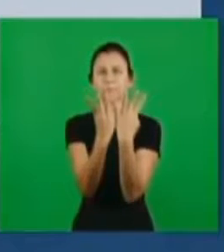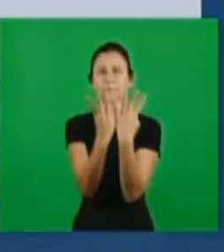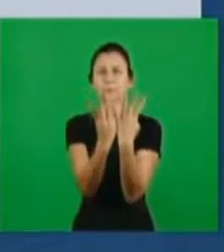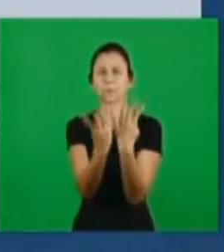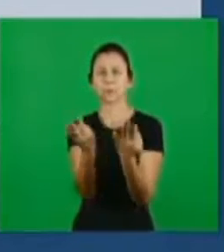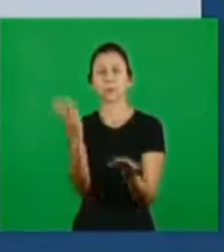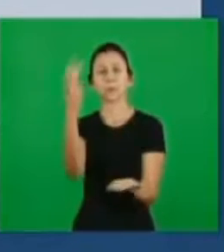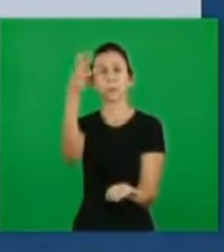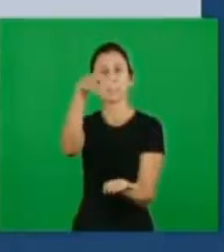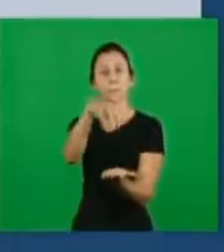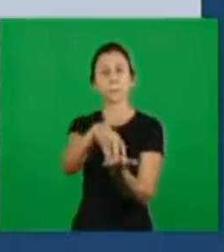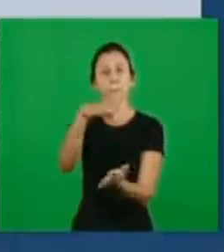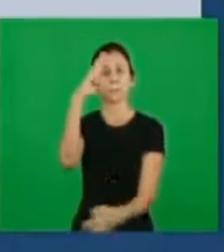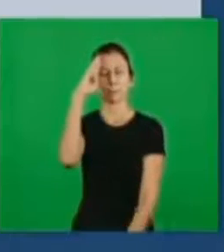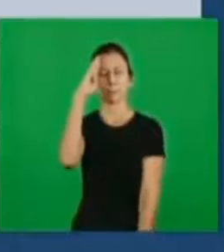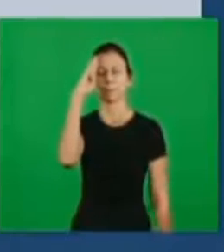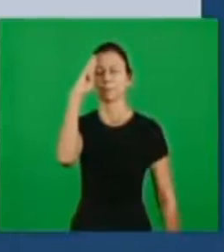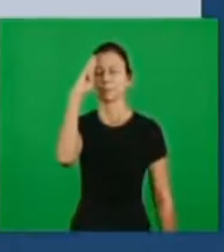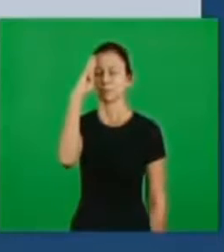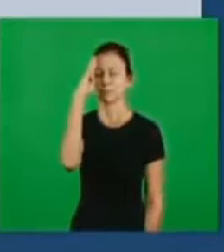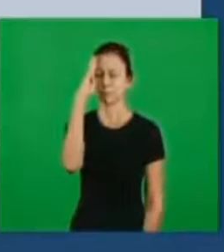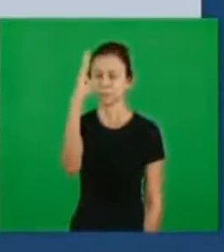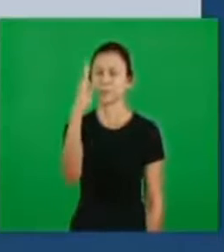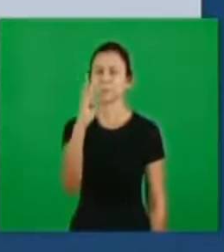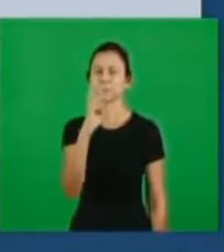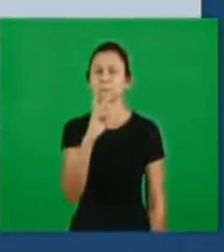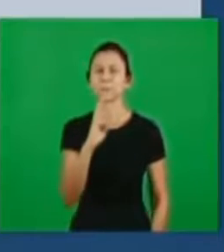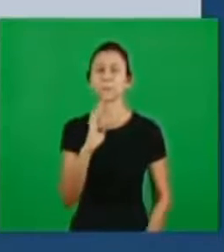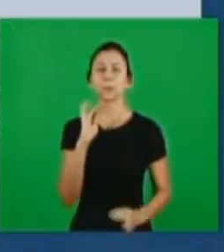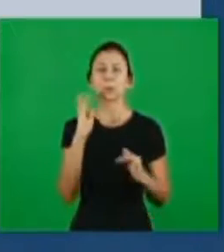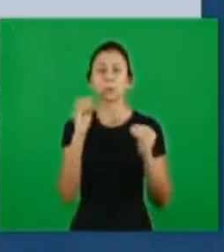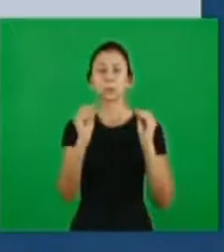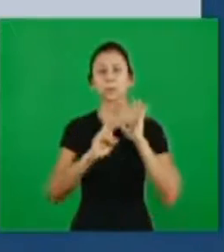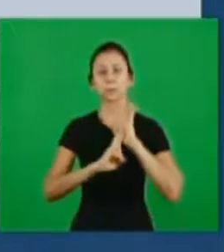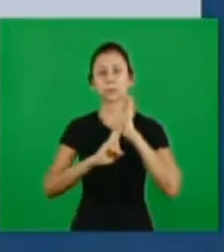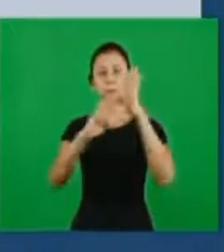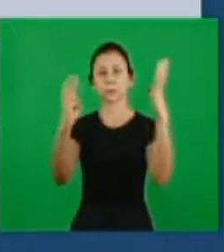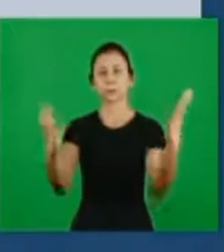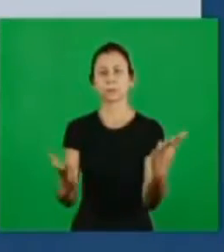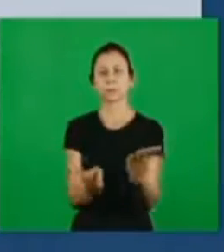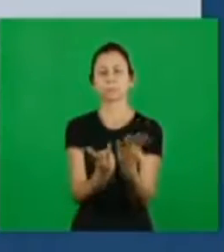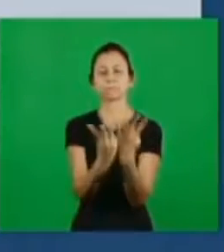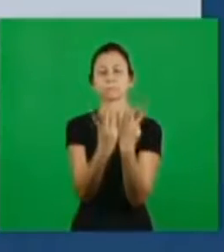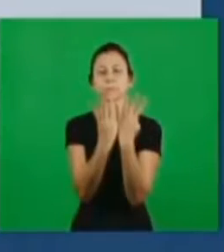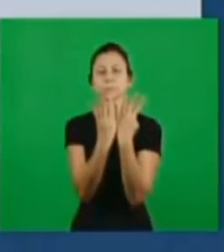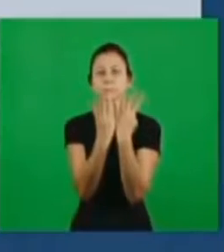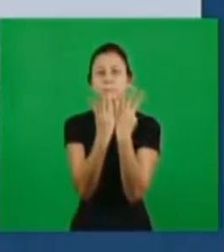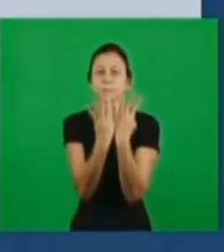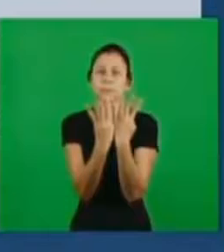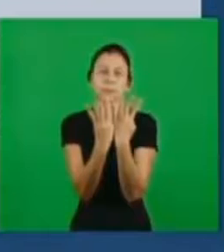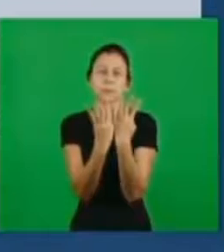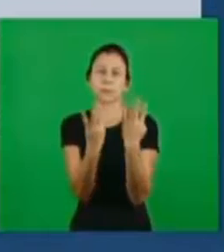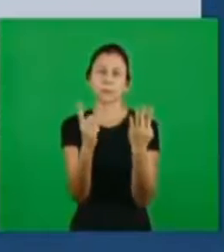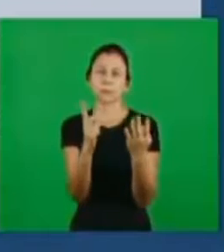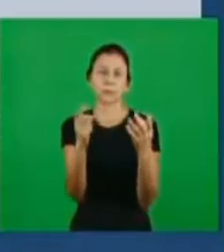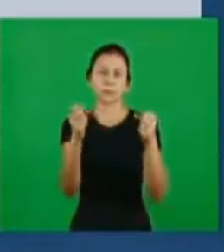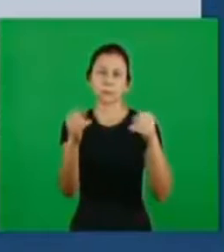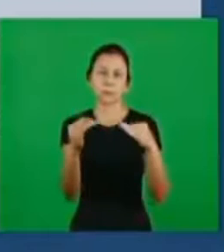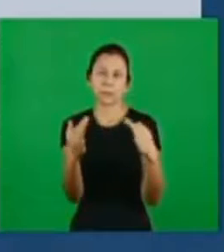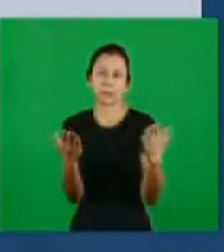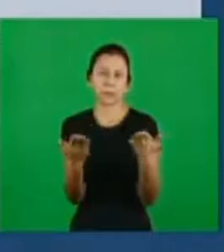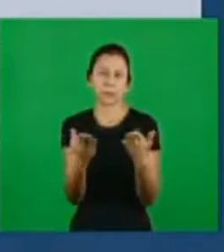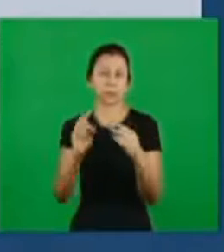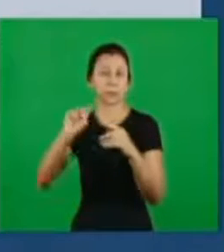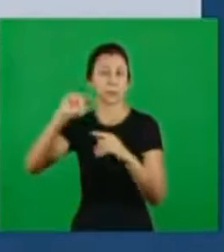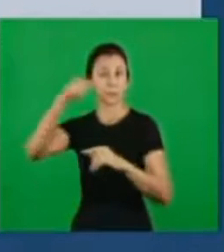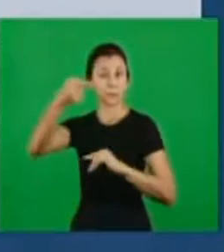central position, as the center of all that represents this, the seven lampstands represent. And we're going